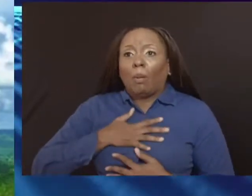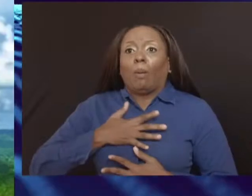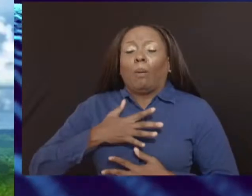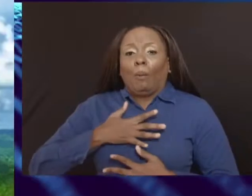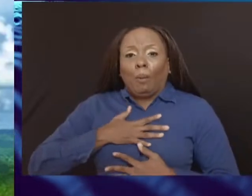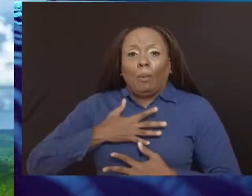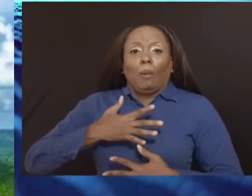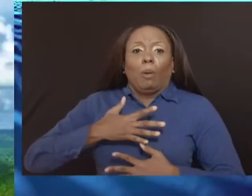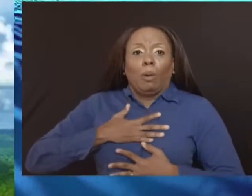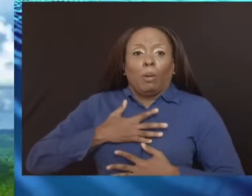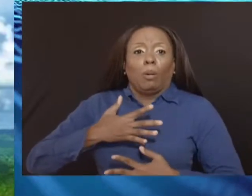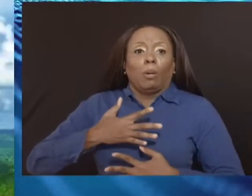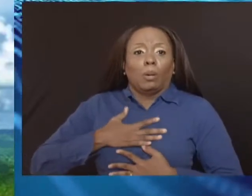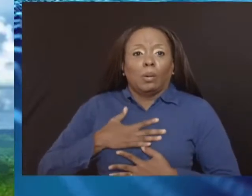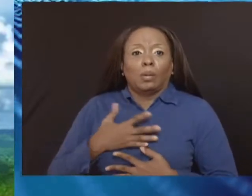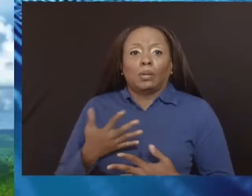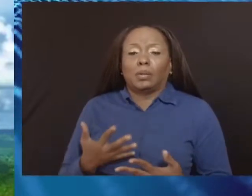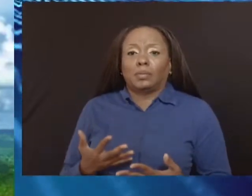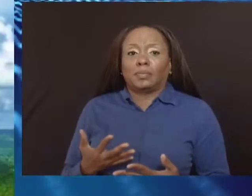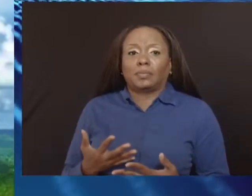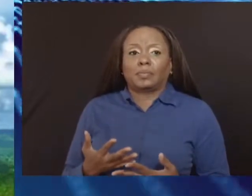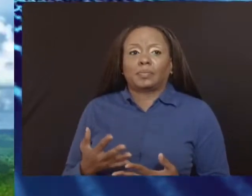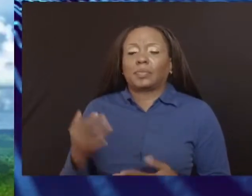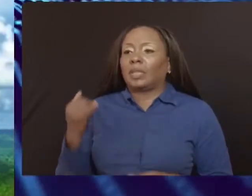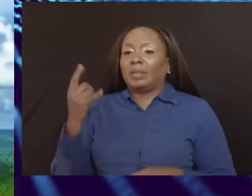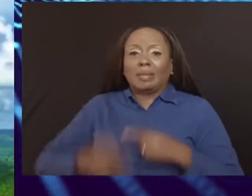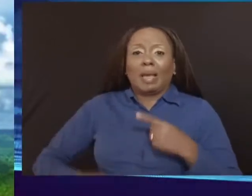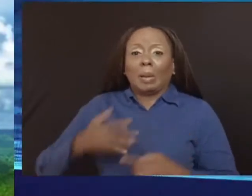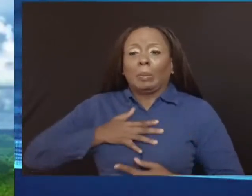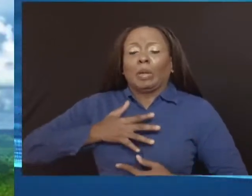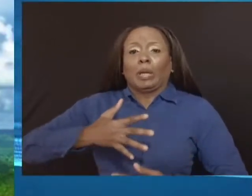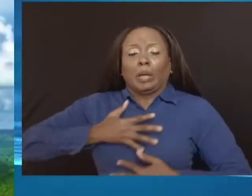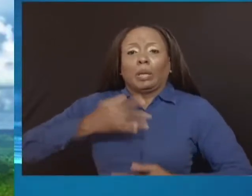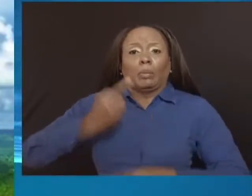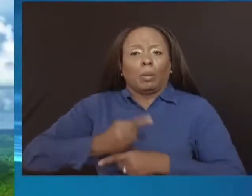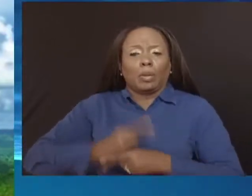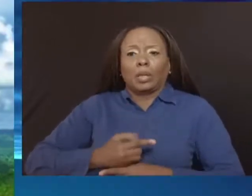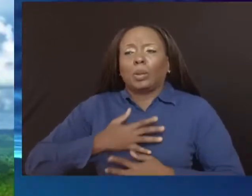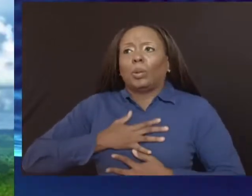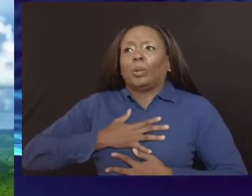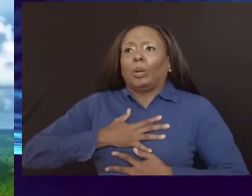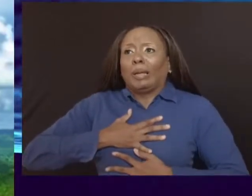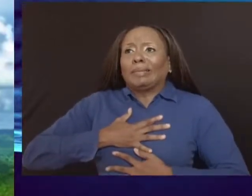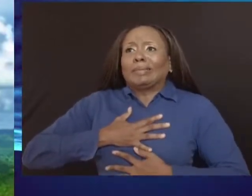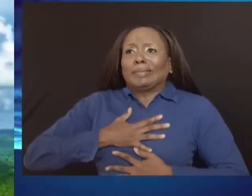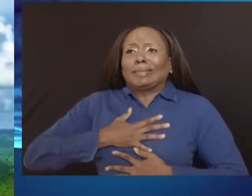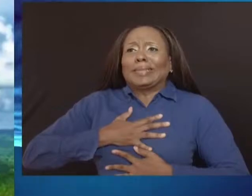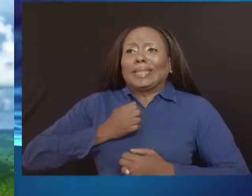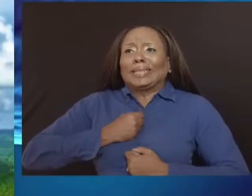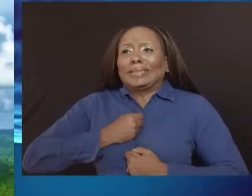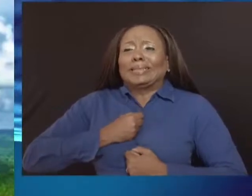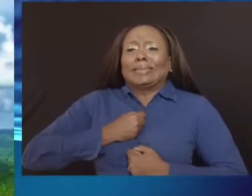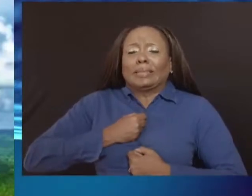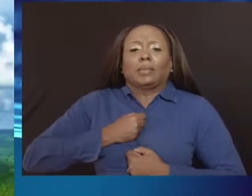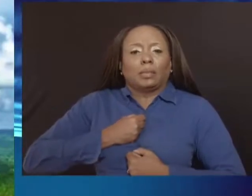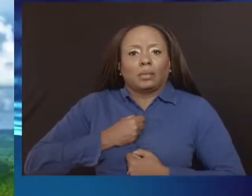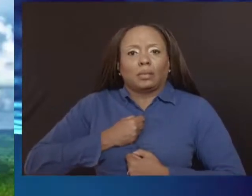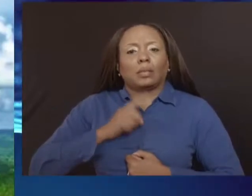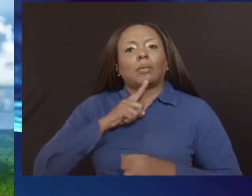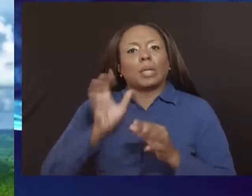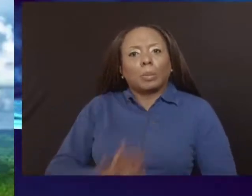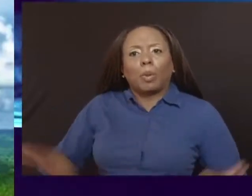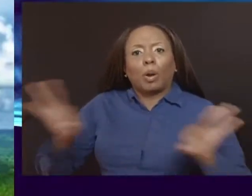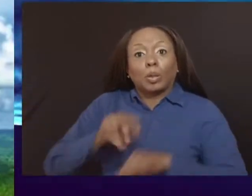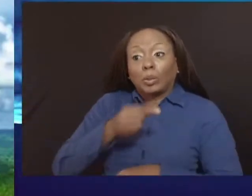of breath, if you're having difficulty breathing, all of these things, these are important for you